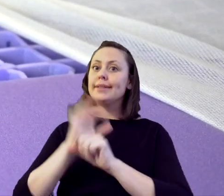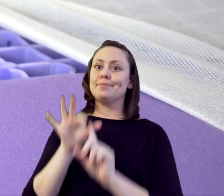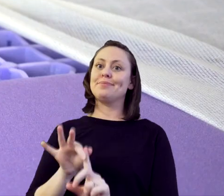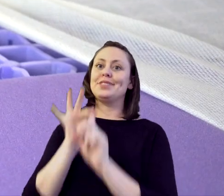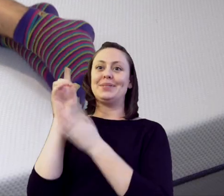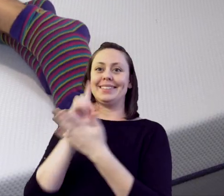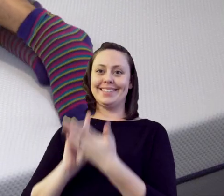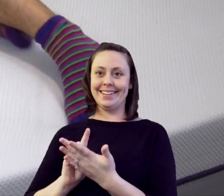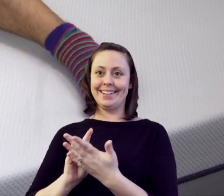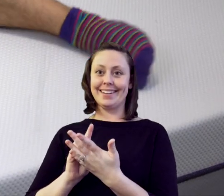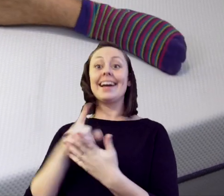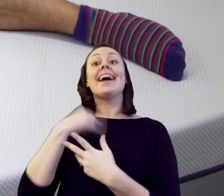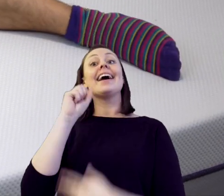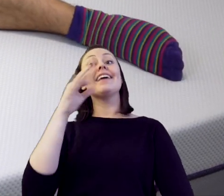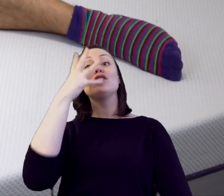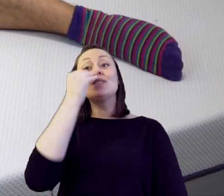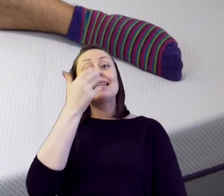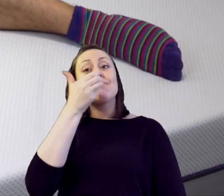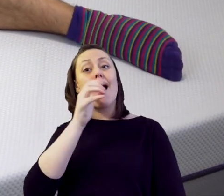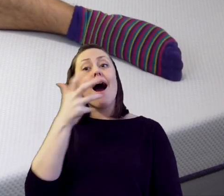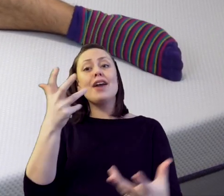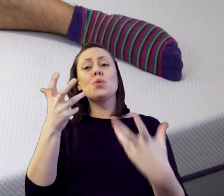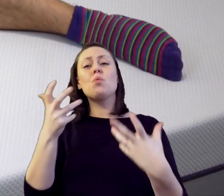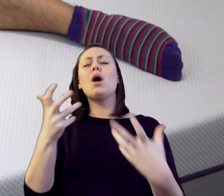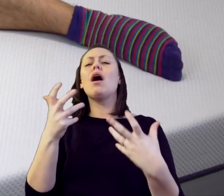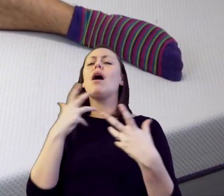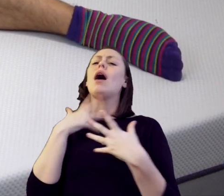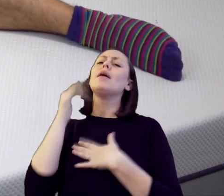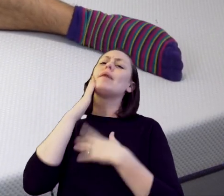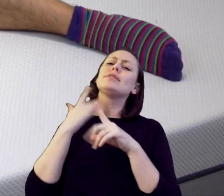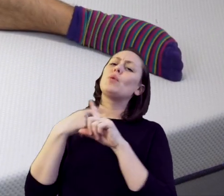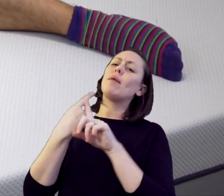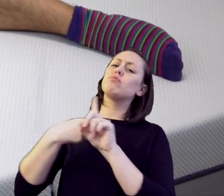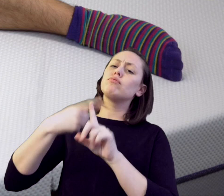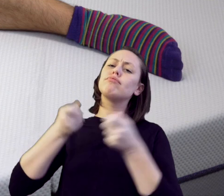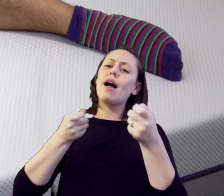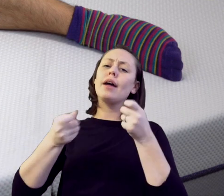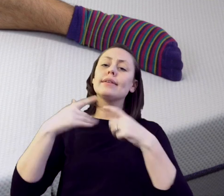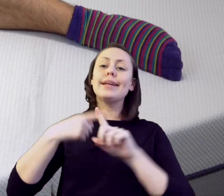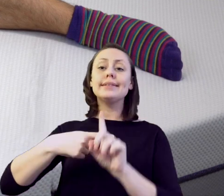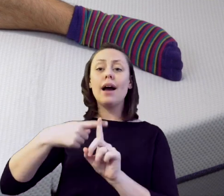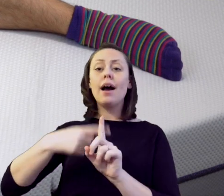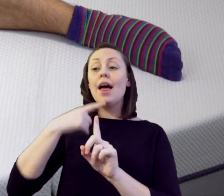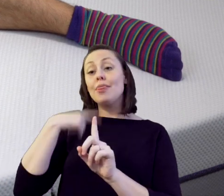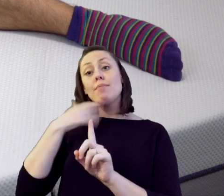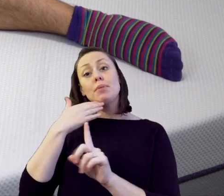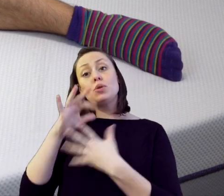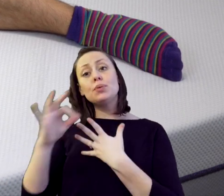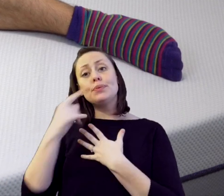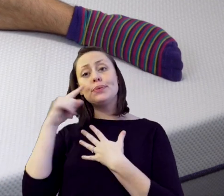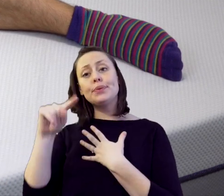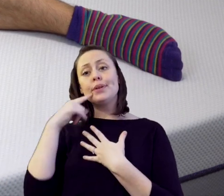unique design. If you sleep hot and you want a mattress that regulates temperature, Purple might be a choice for you. It's